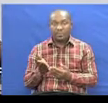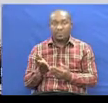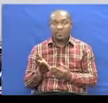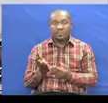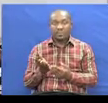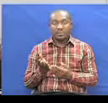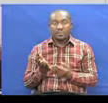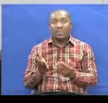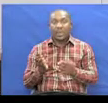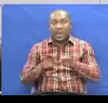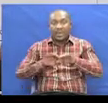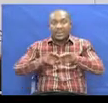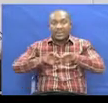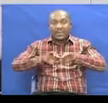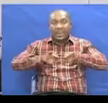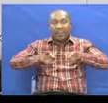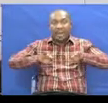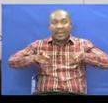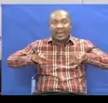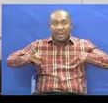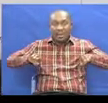are separated